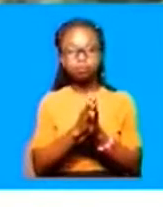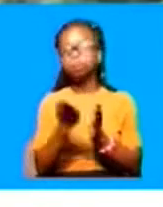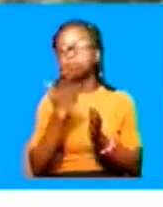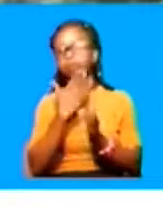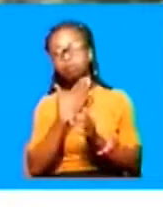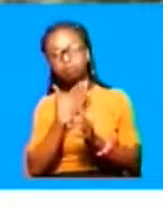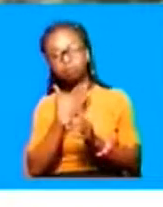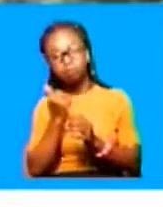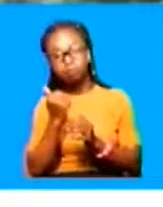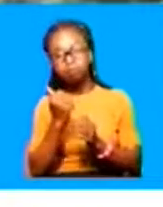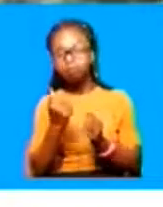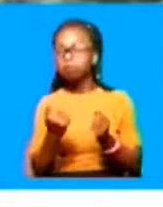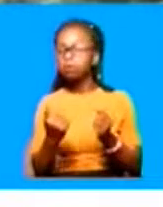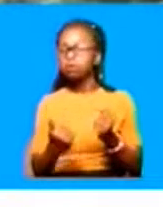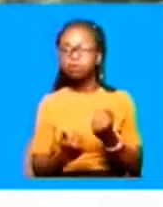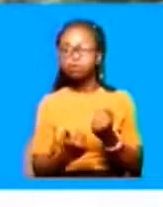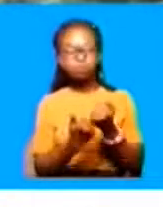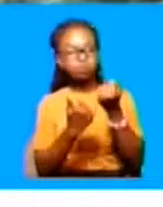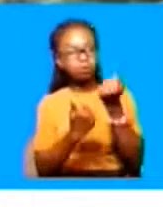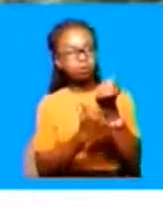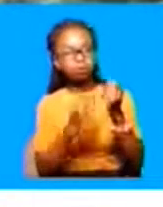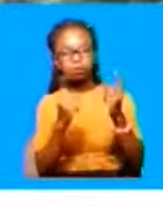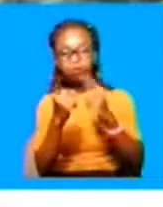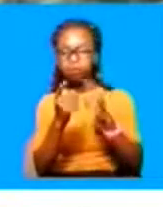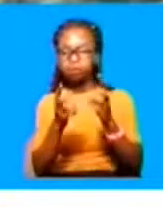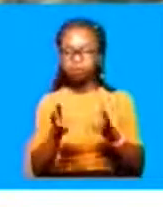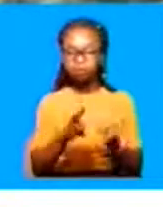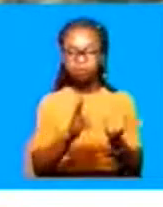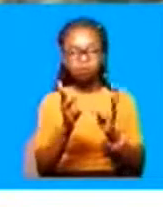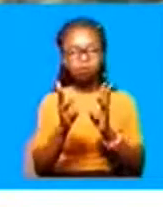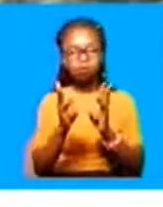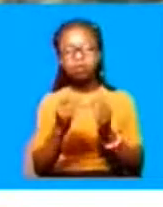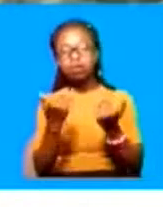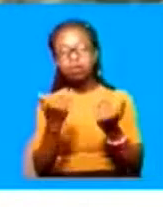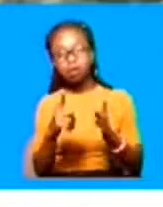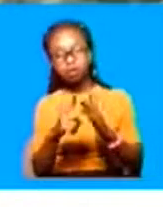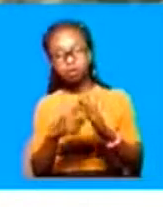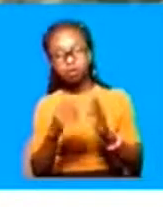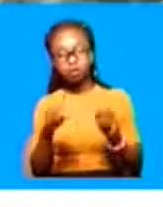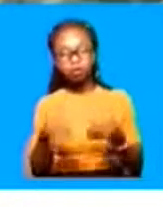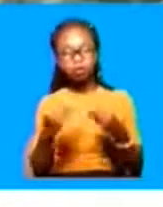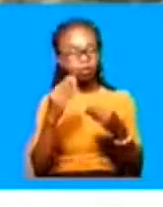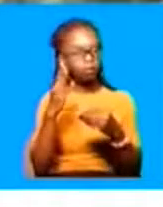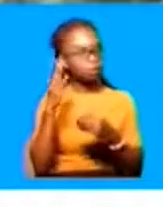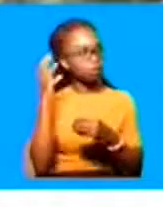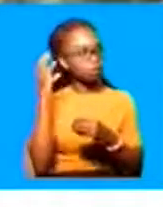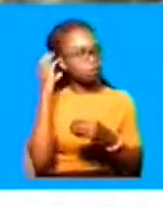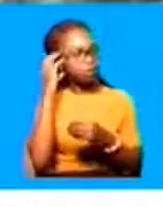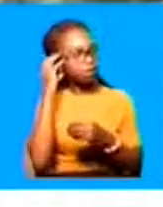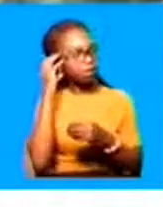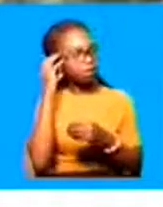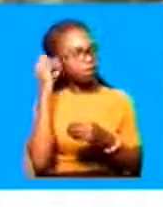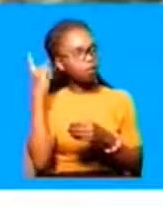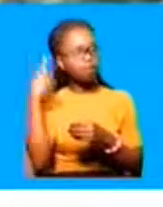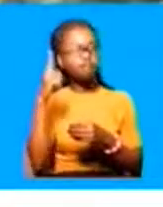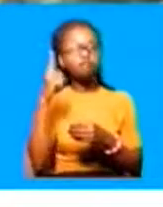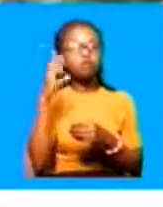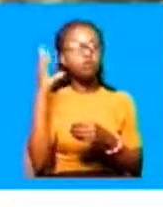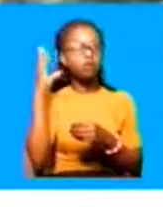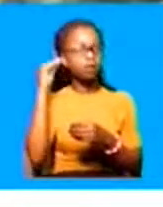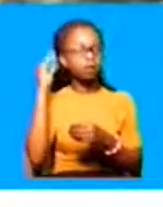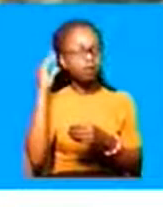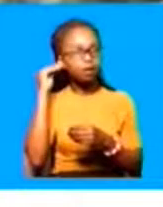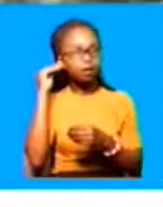desiring that we can help her in different ways. So we started by giving her hearing aids, and we